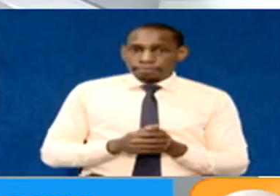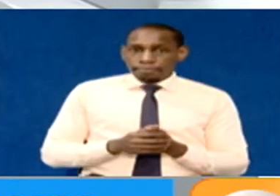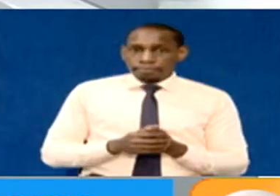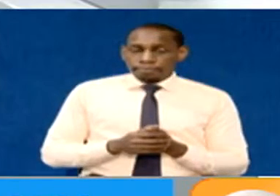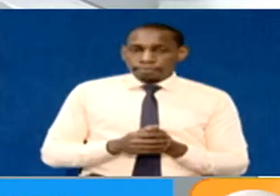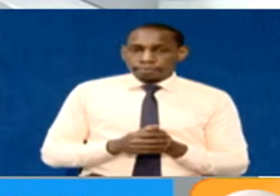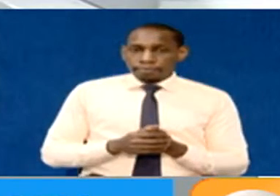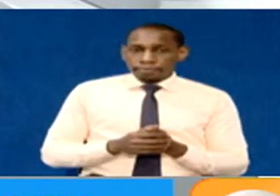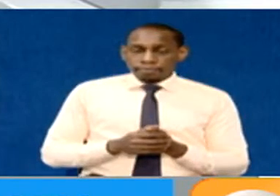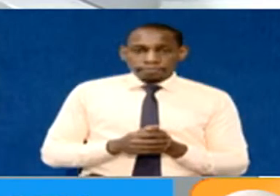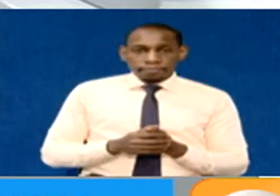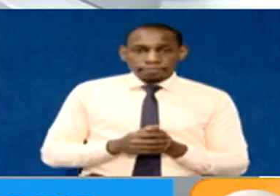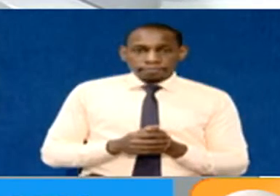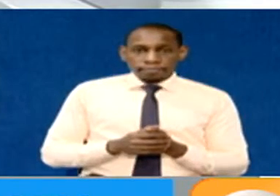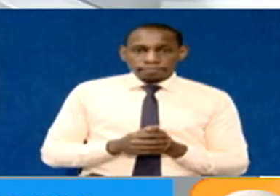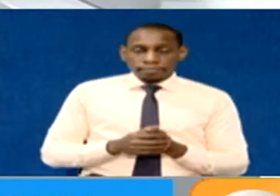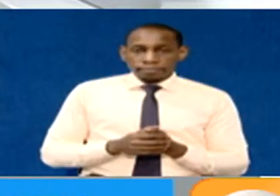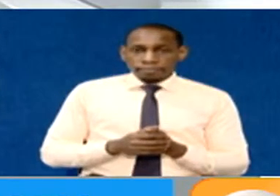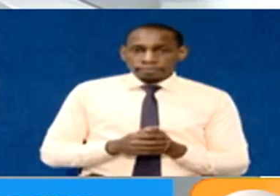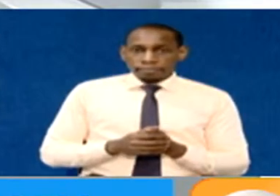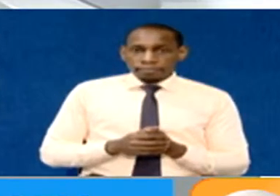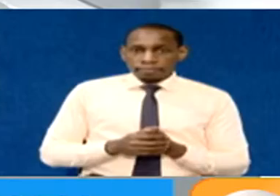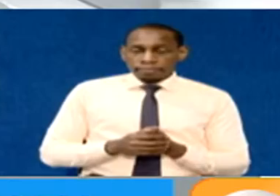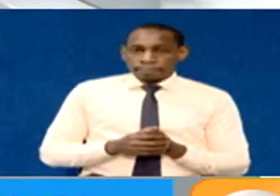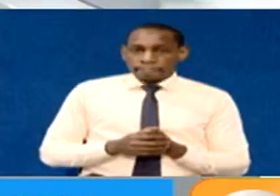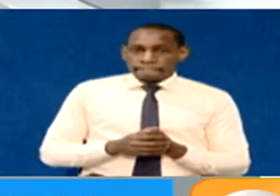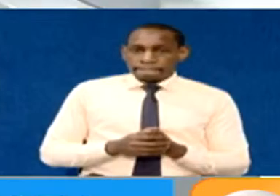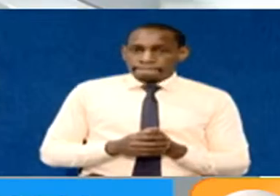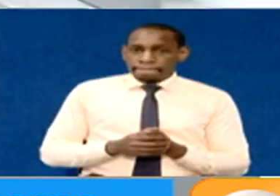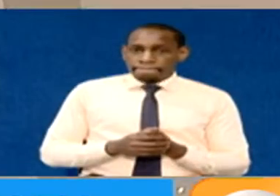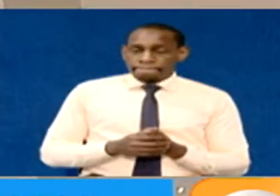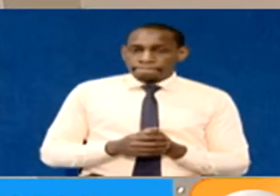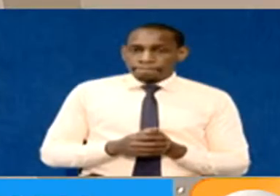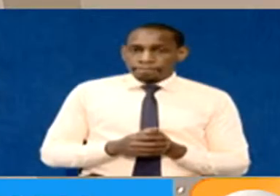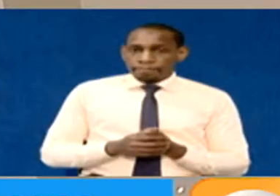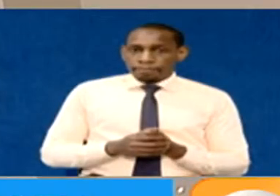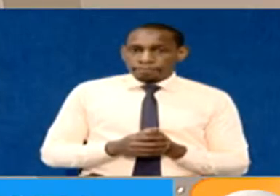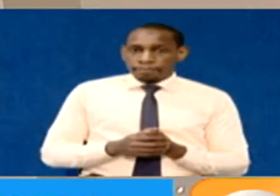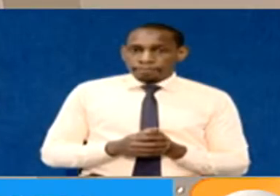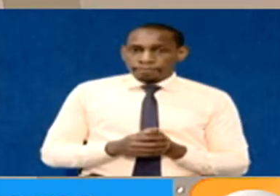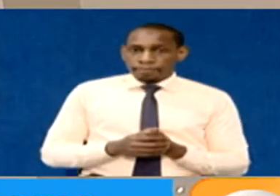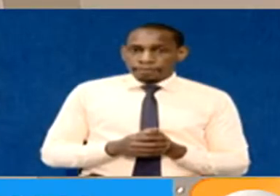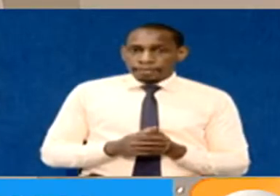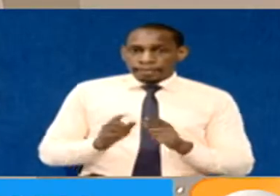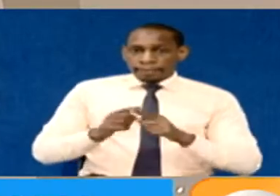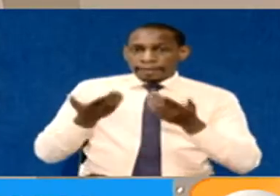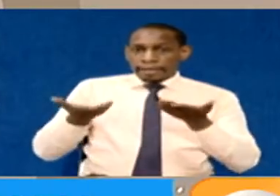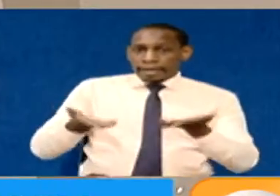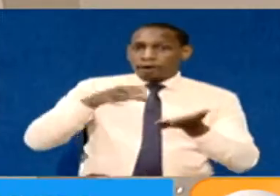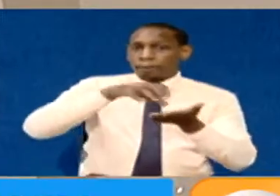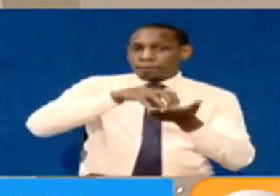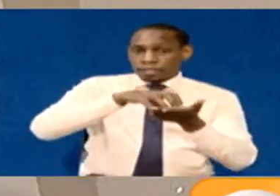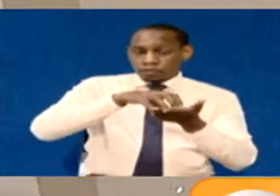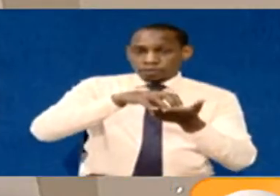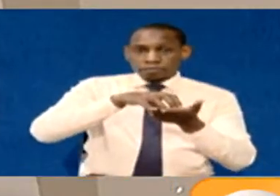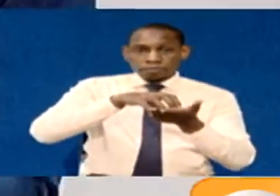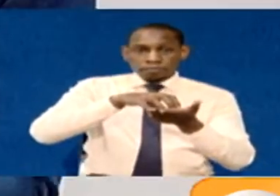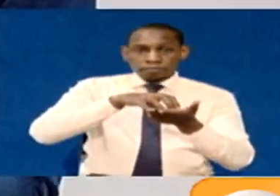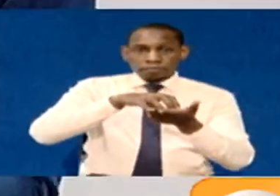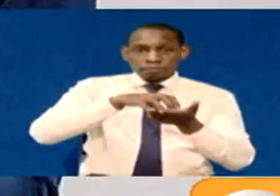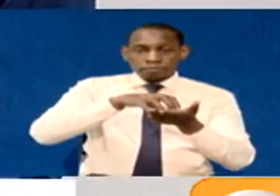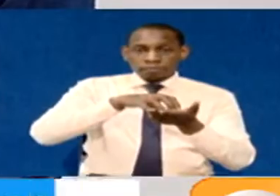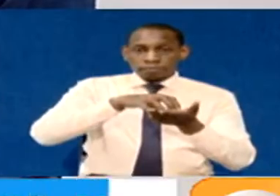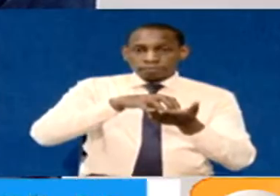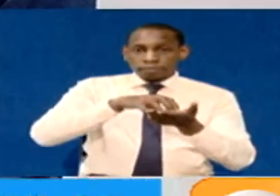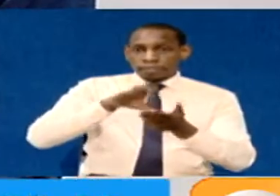of people have argued with that, but that's what she said in her statement. But be that as it may, here we are with a situation where